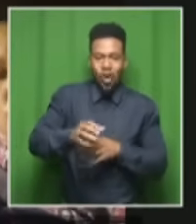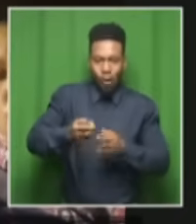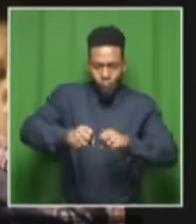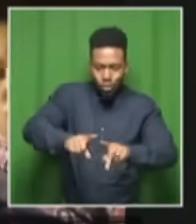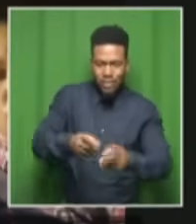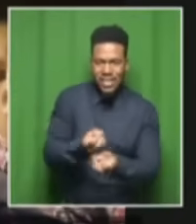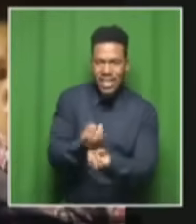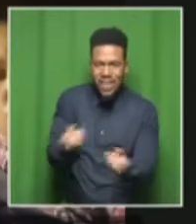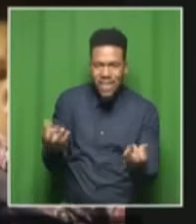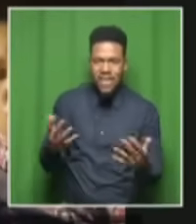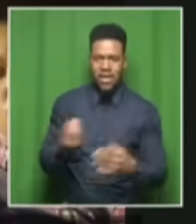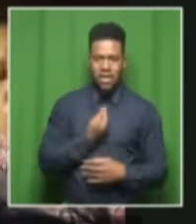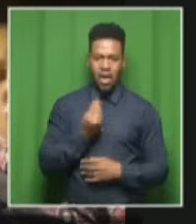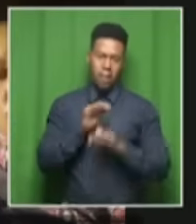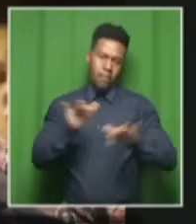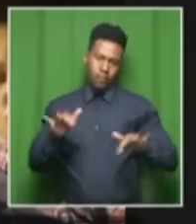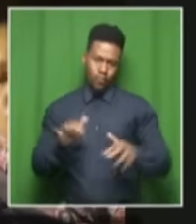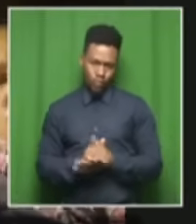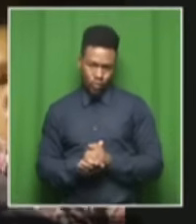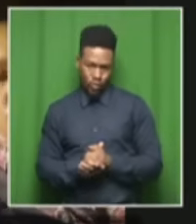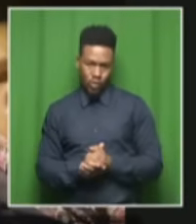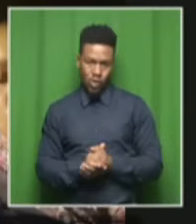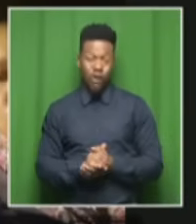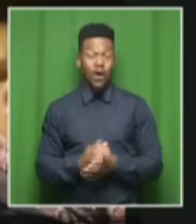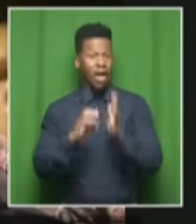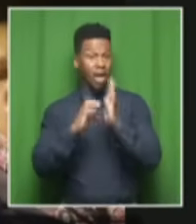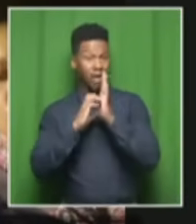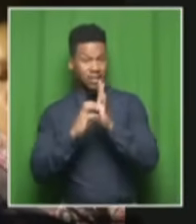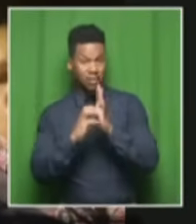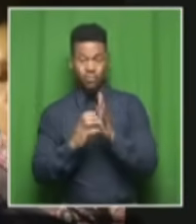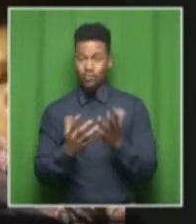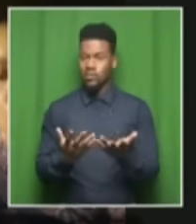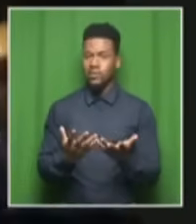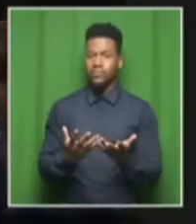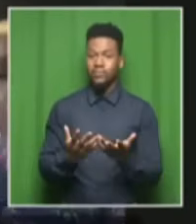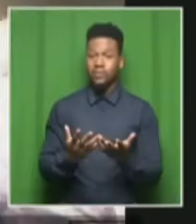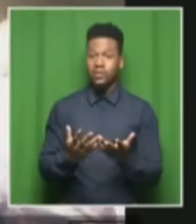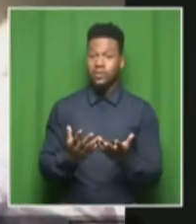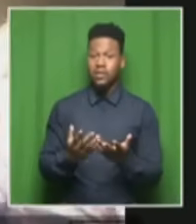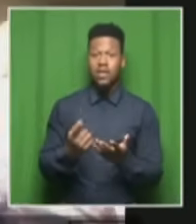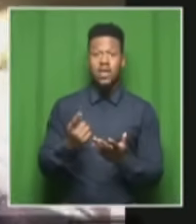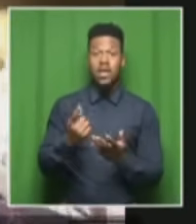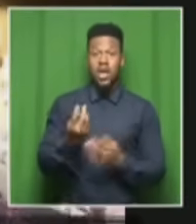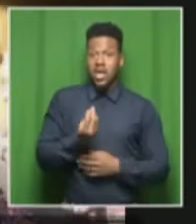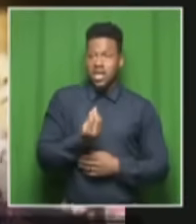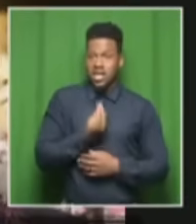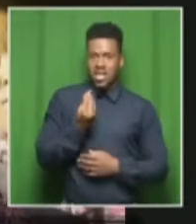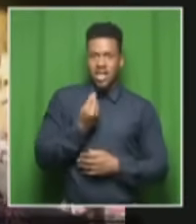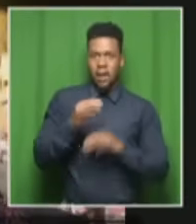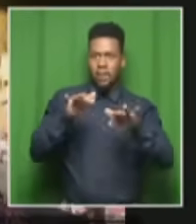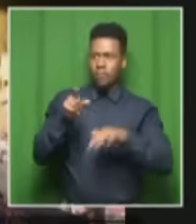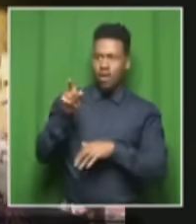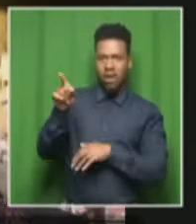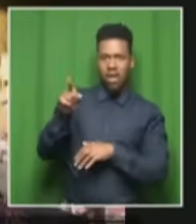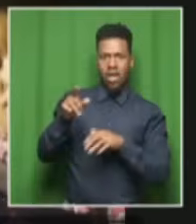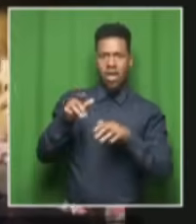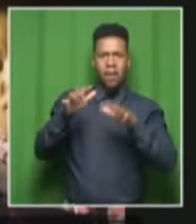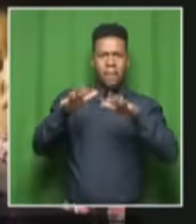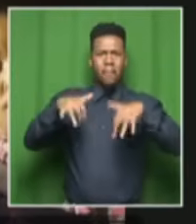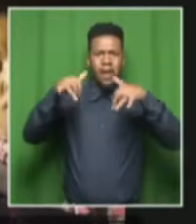by several factors, you know, for instance, the limited youth representation that still persists to this